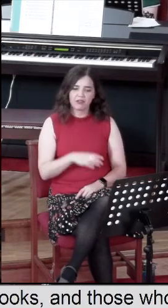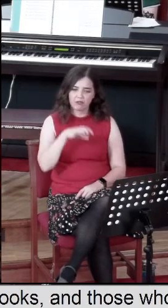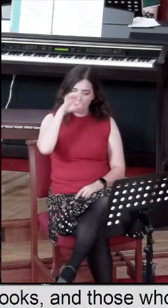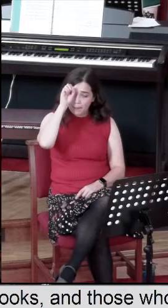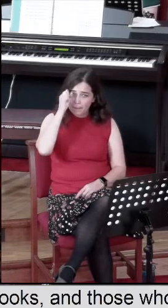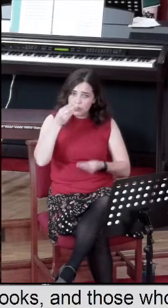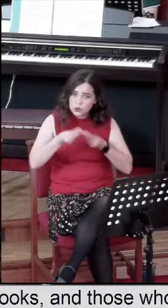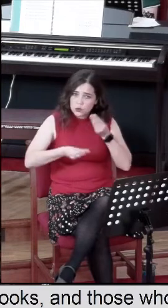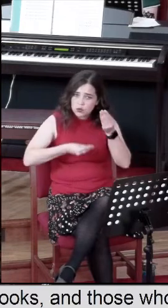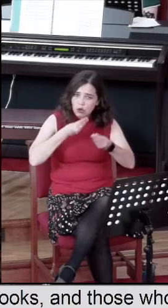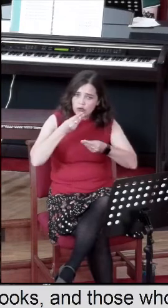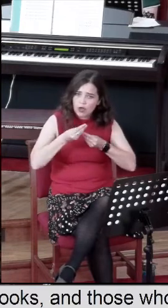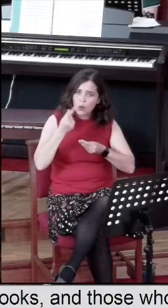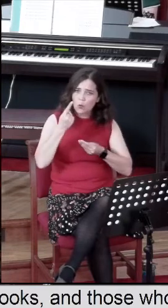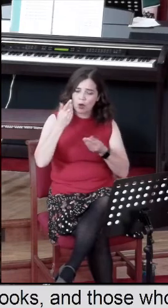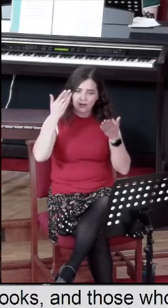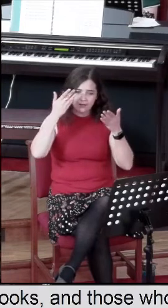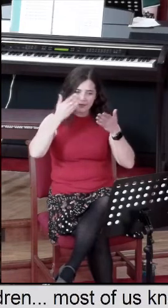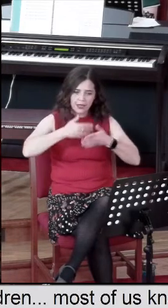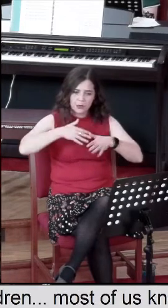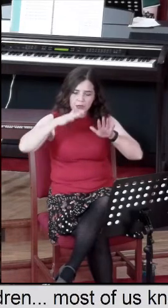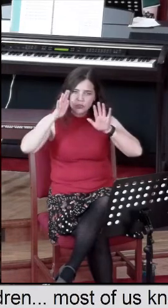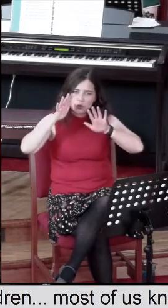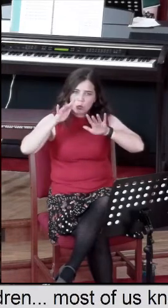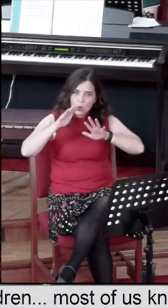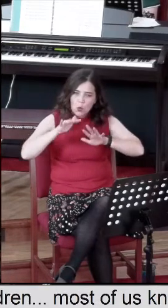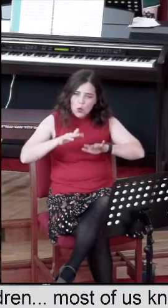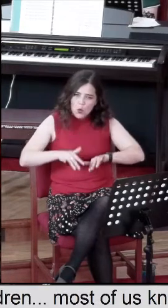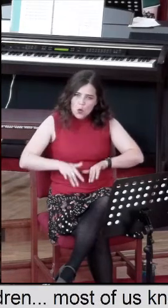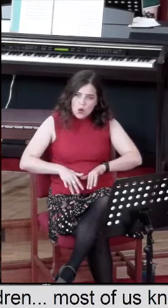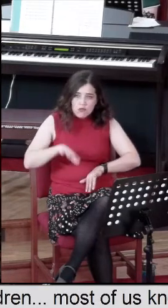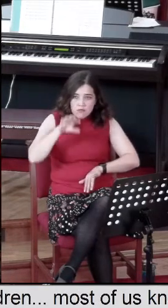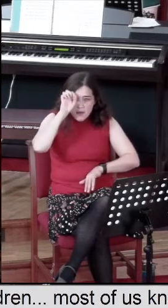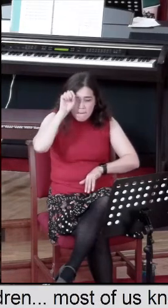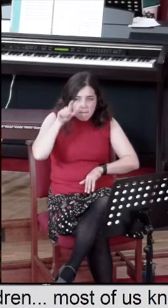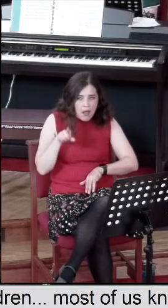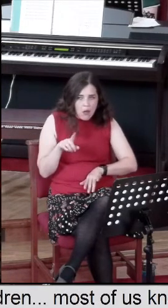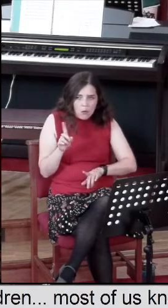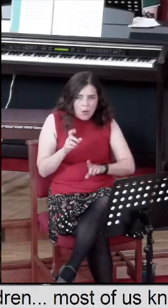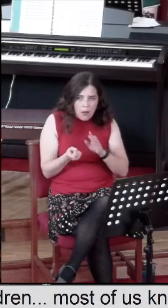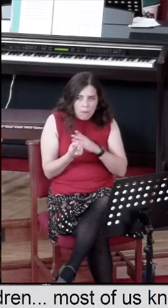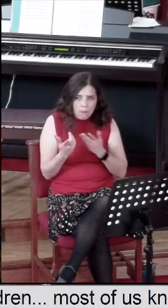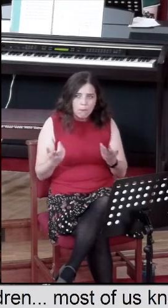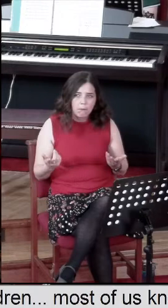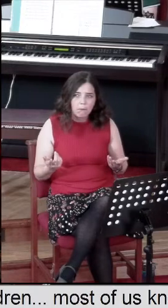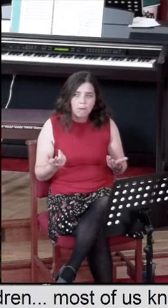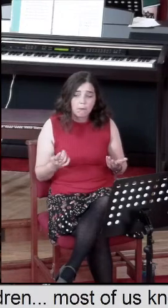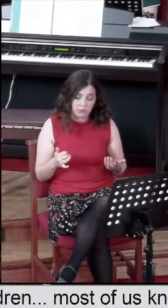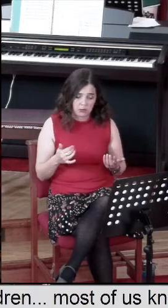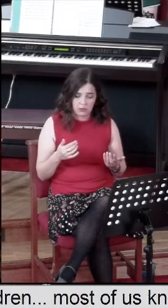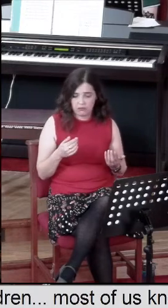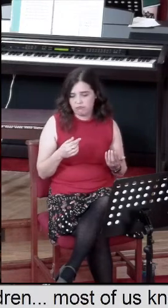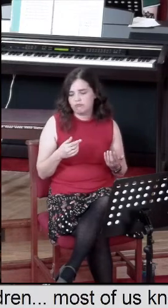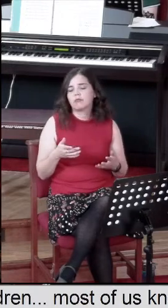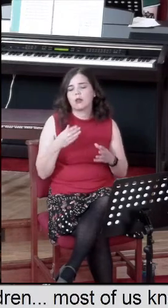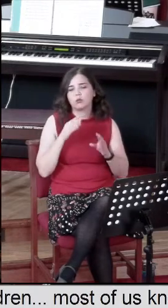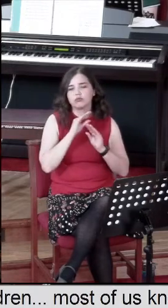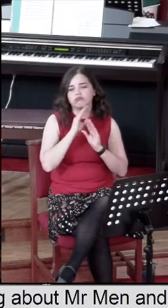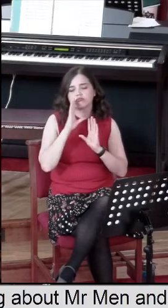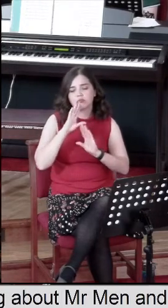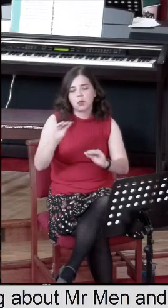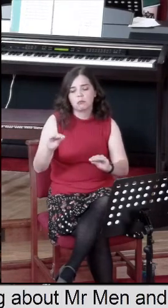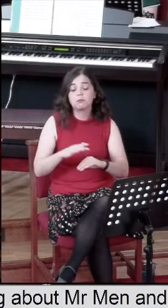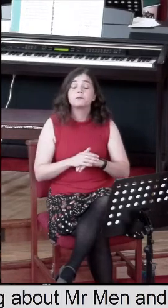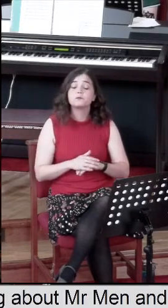story about one night when it snowed? Can you remember that bit of the story? Maybe you don't, I'll remind you. It